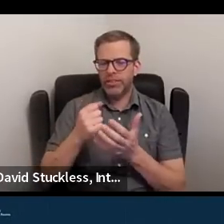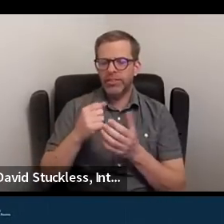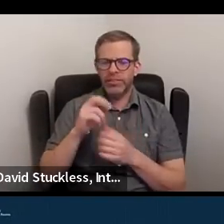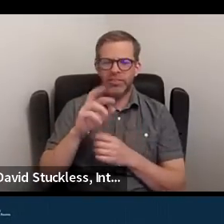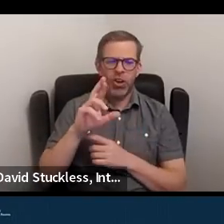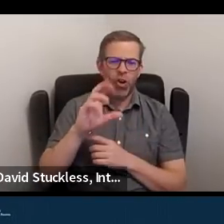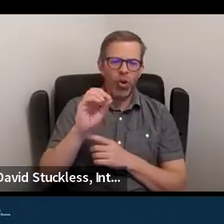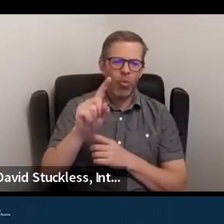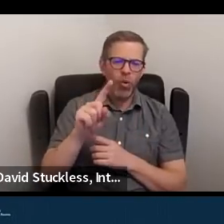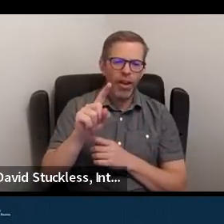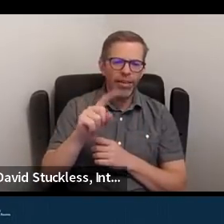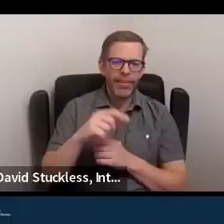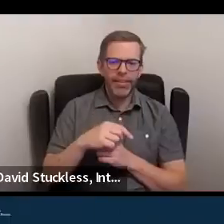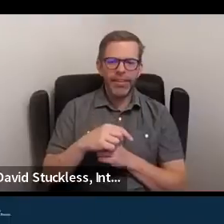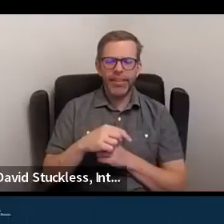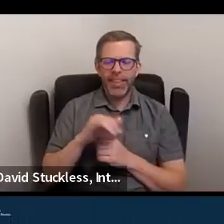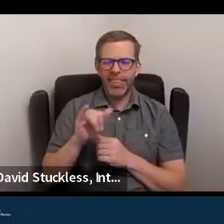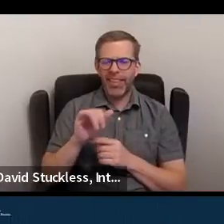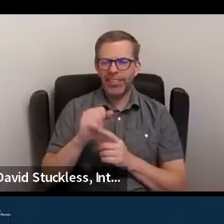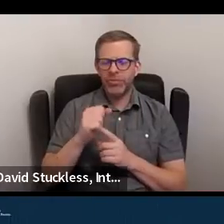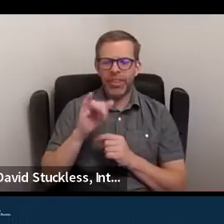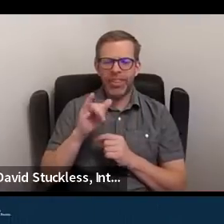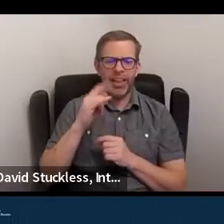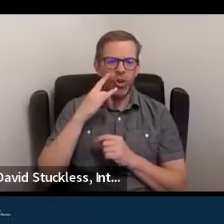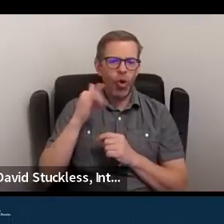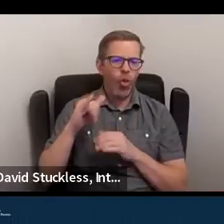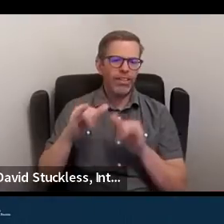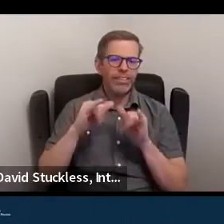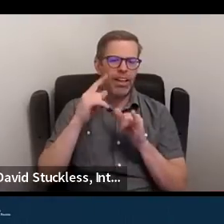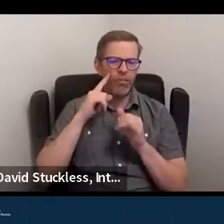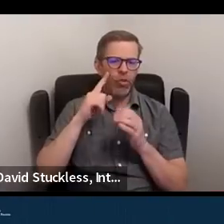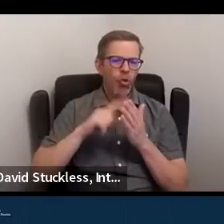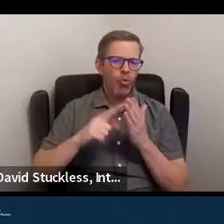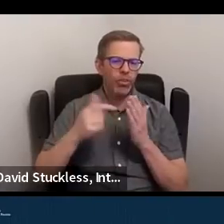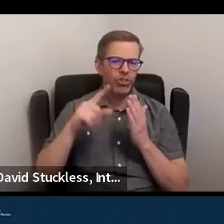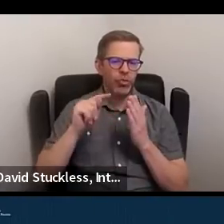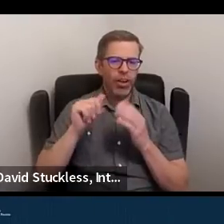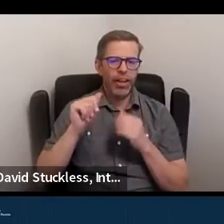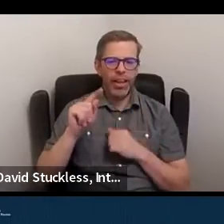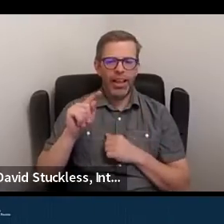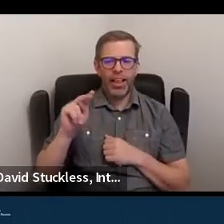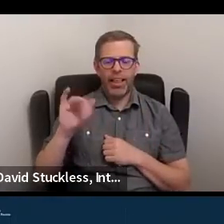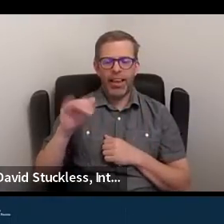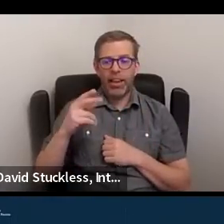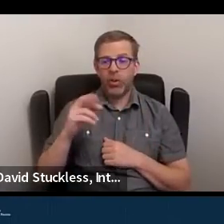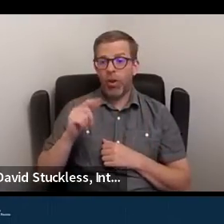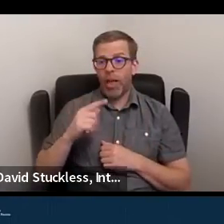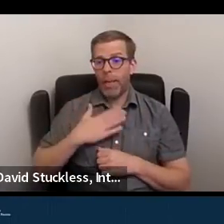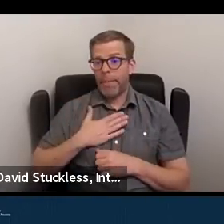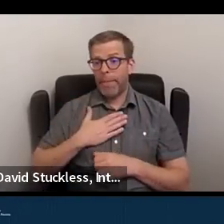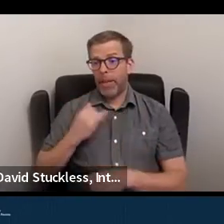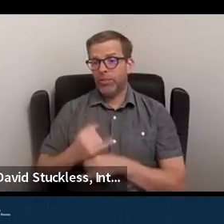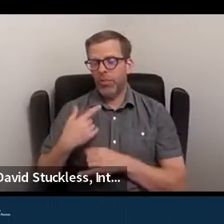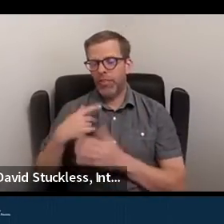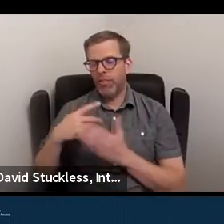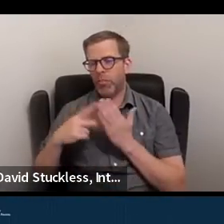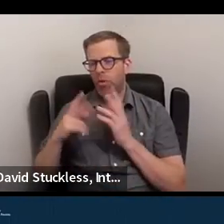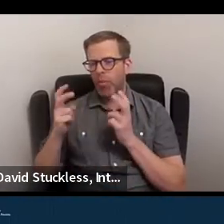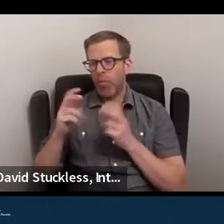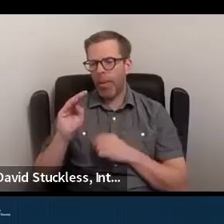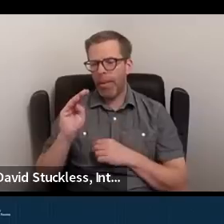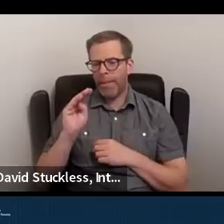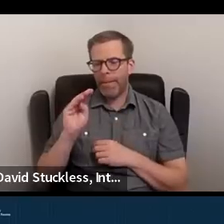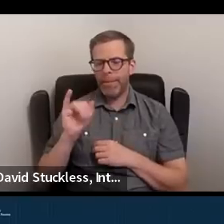R01, the gold standard for research grants at NIH. Or at my institute, we have a program called the